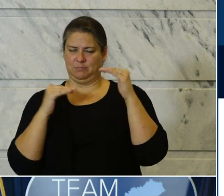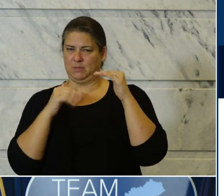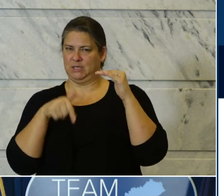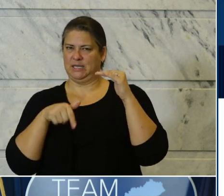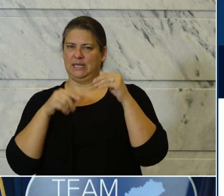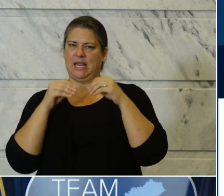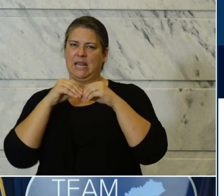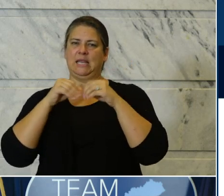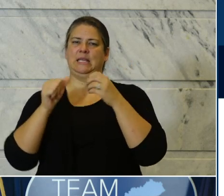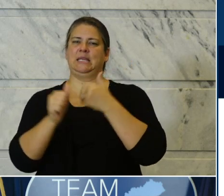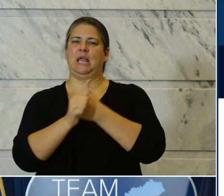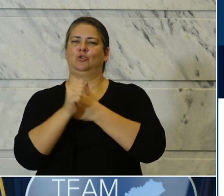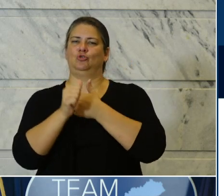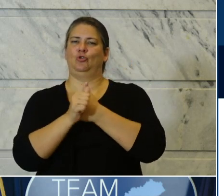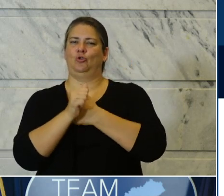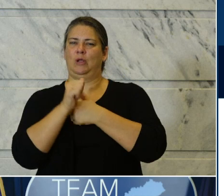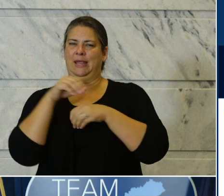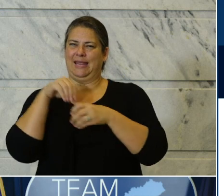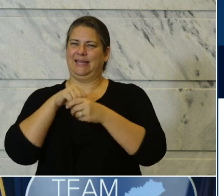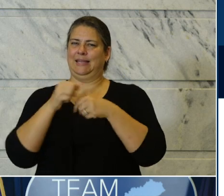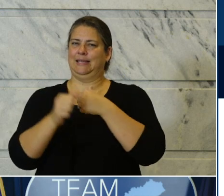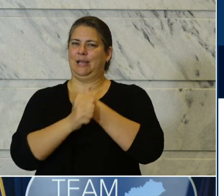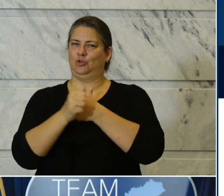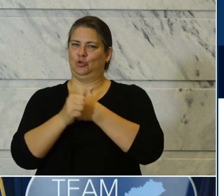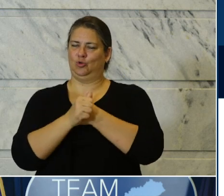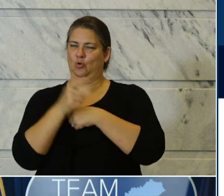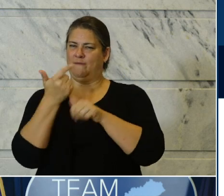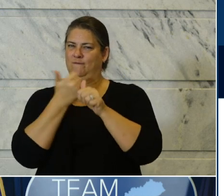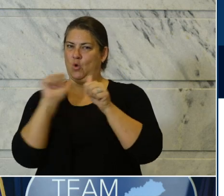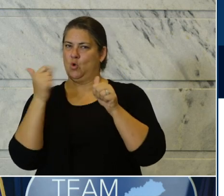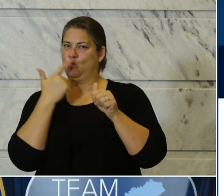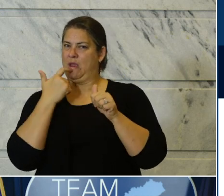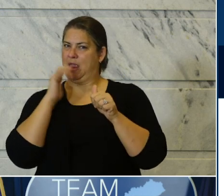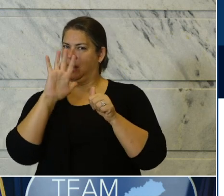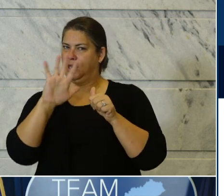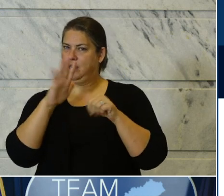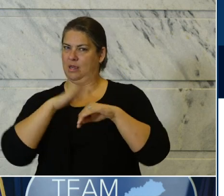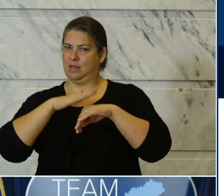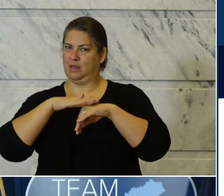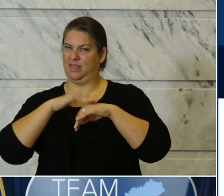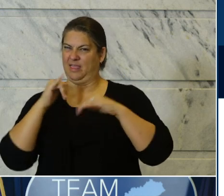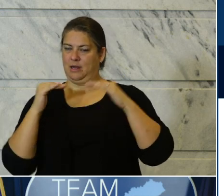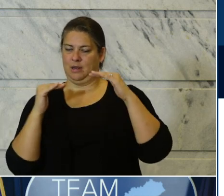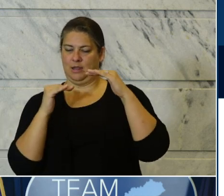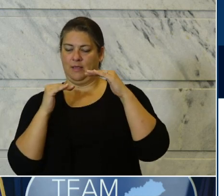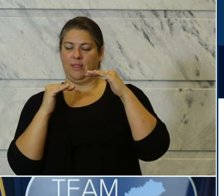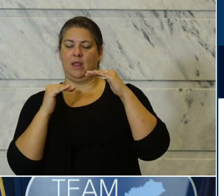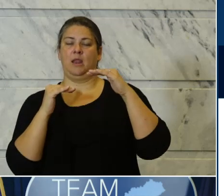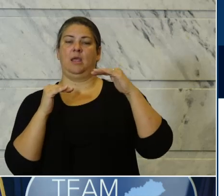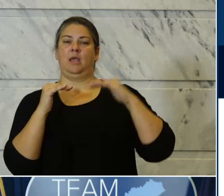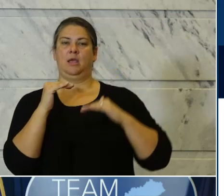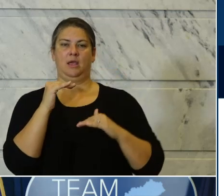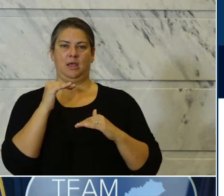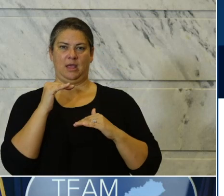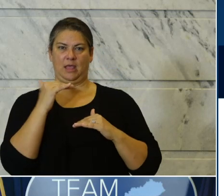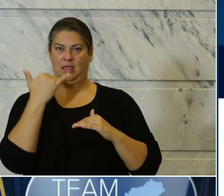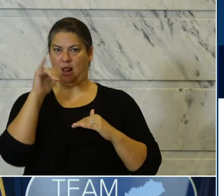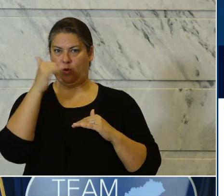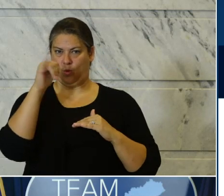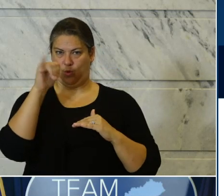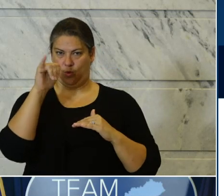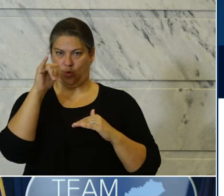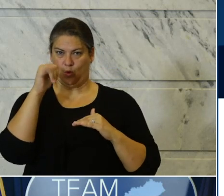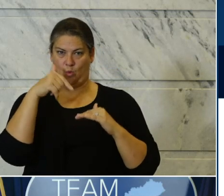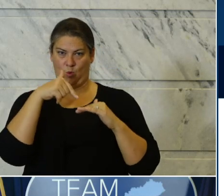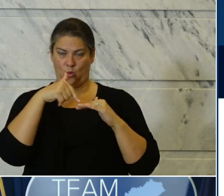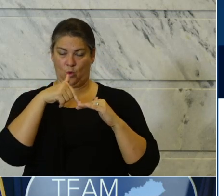to avoid being in the critical level. And then there is the yellow zone, which again, isn't a